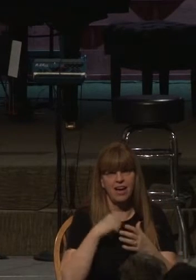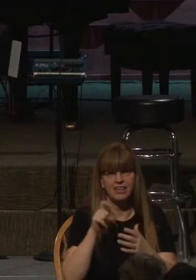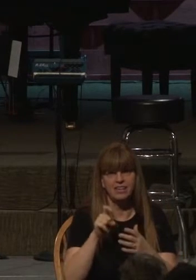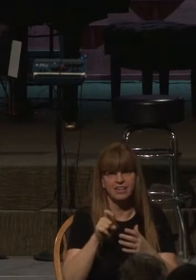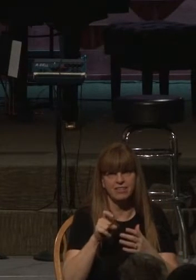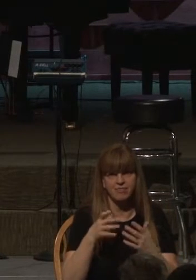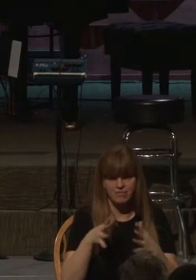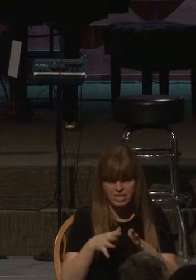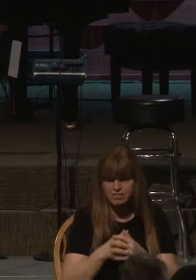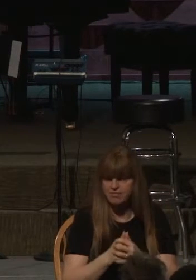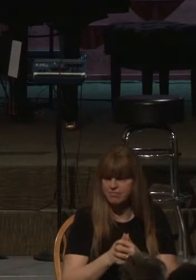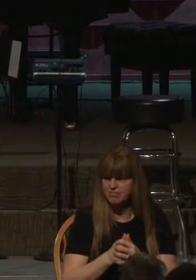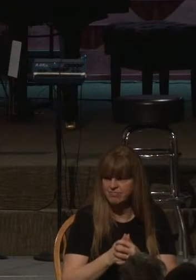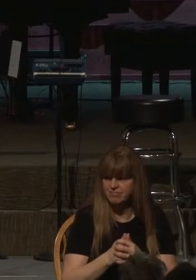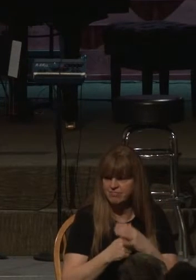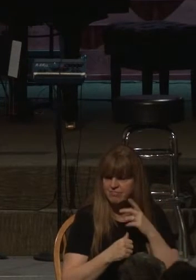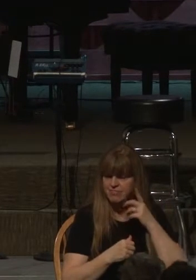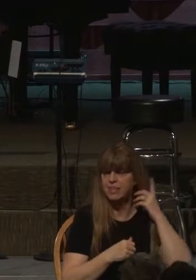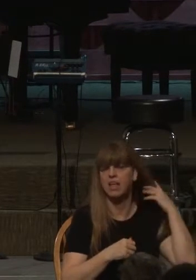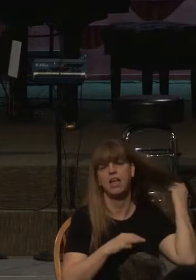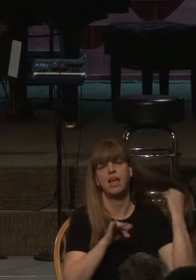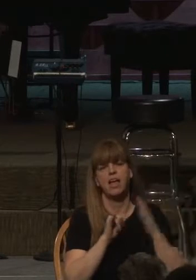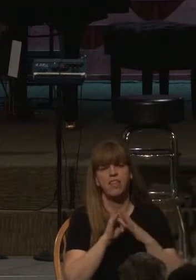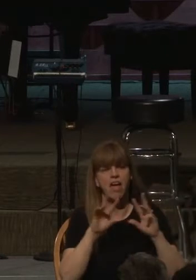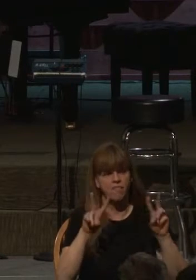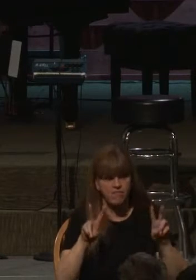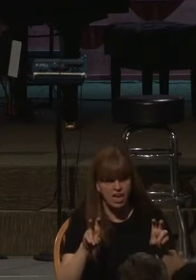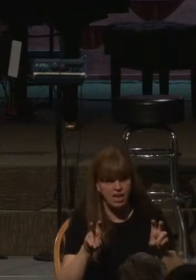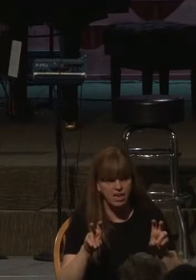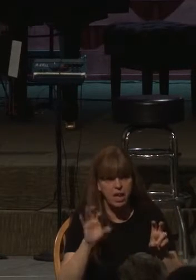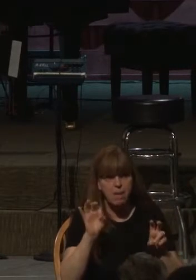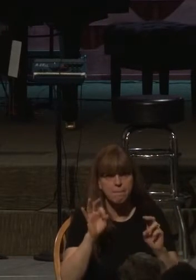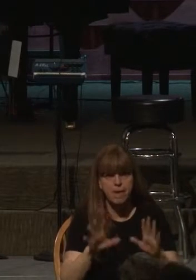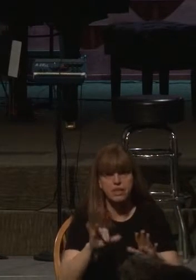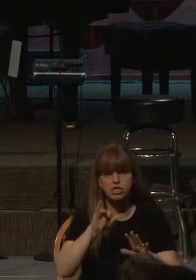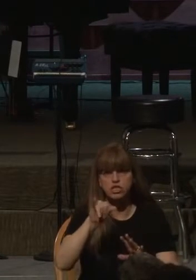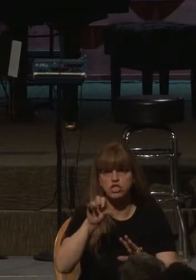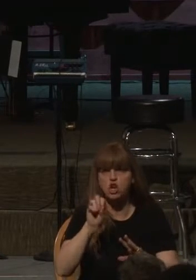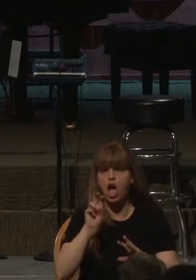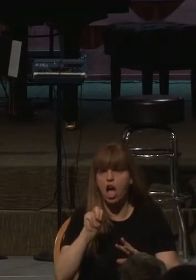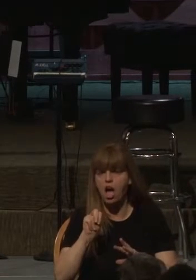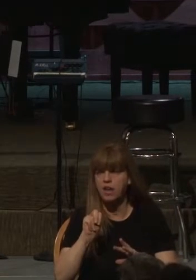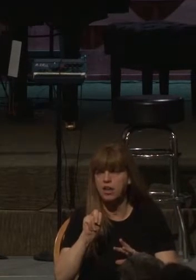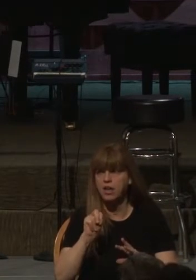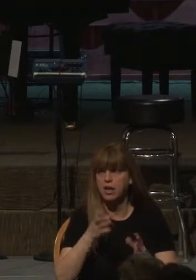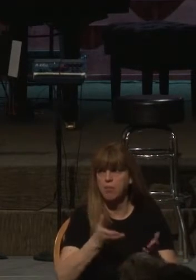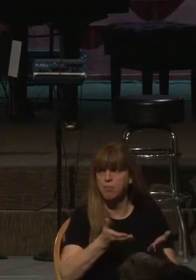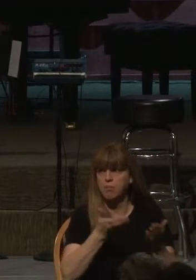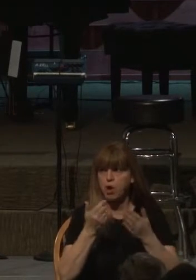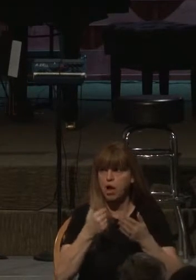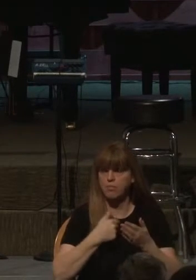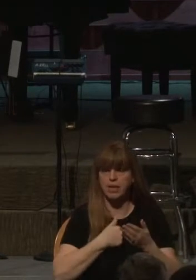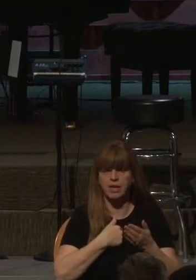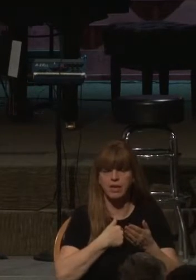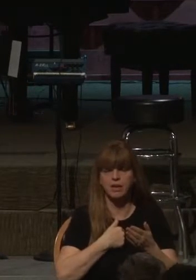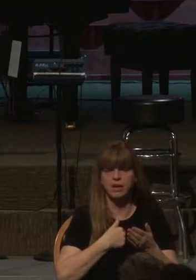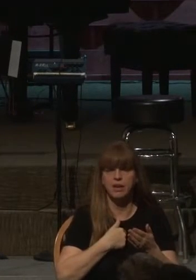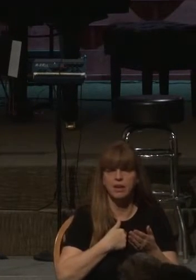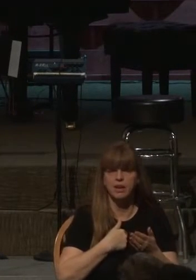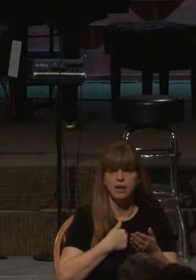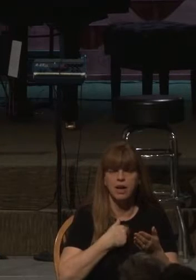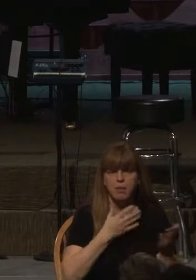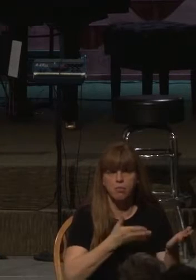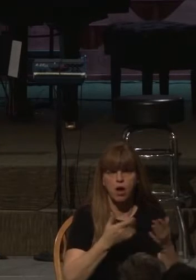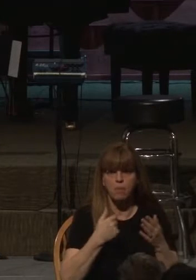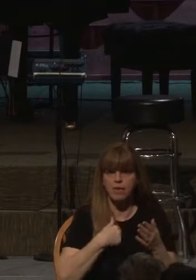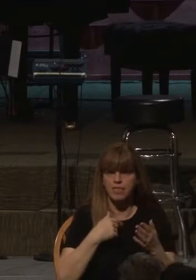I gotta end this thing. So in that vein, Pastor John brought me, knowing what we were going to be speaking on today, he